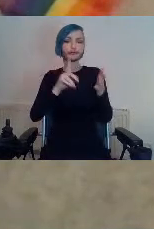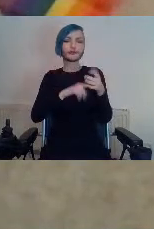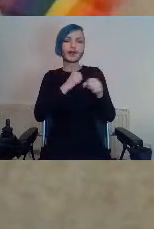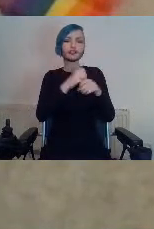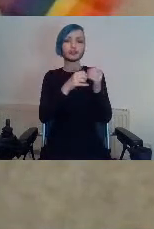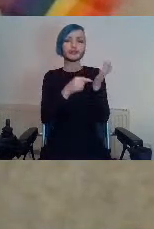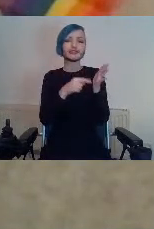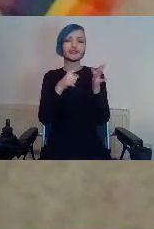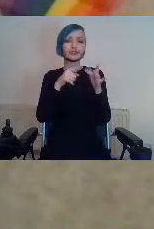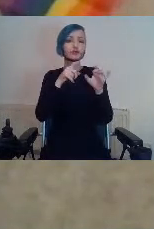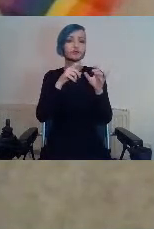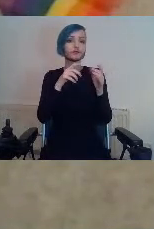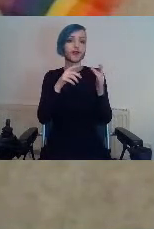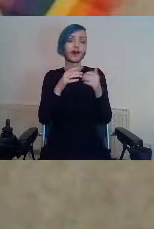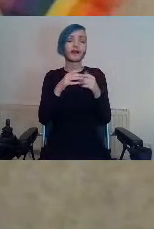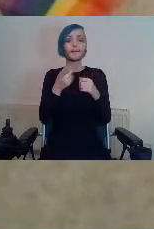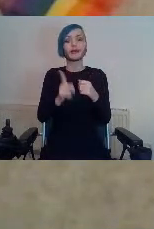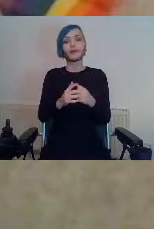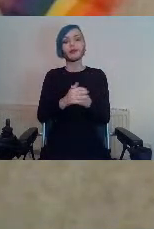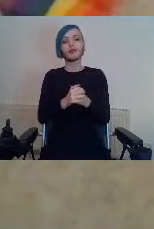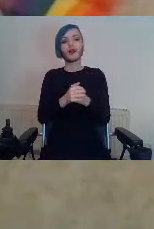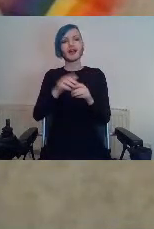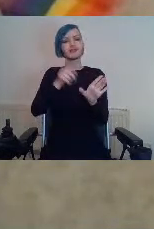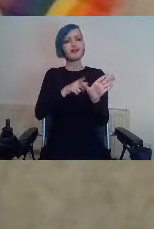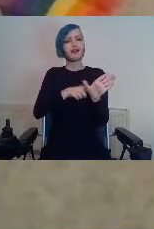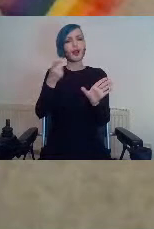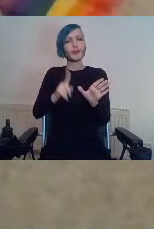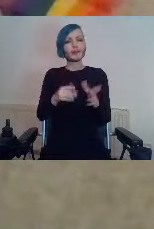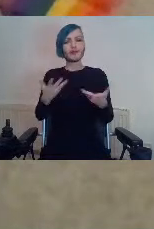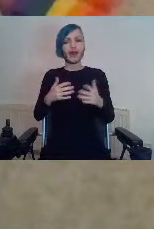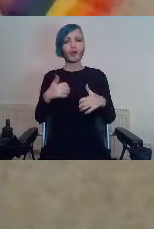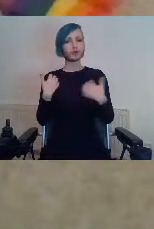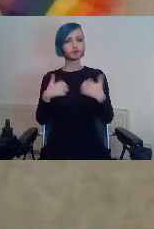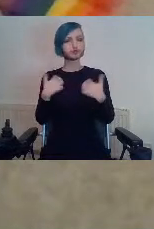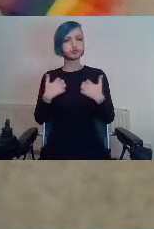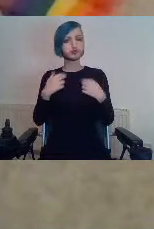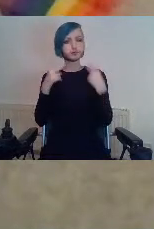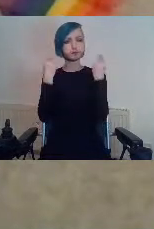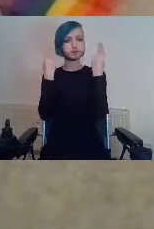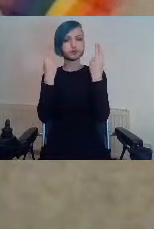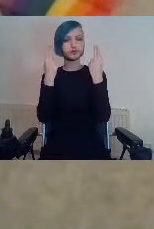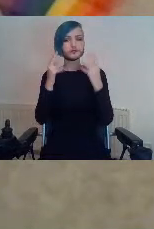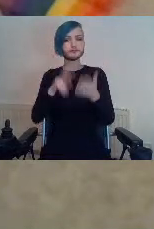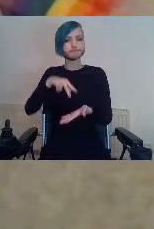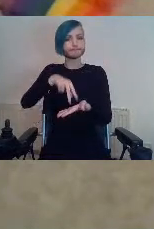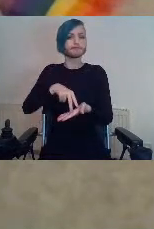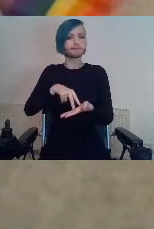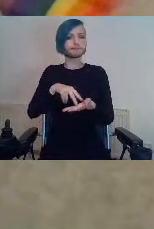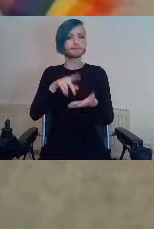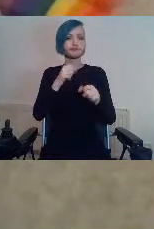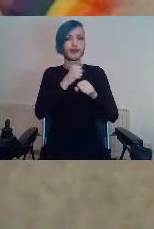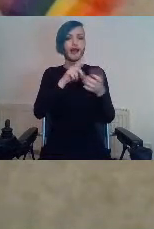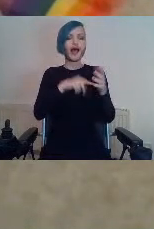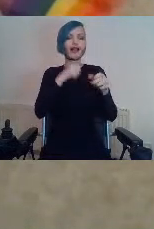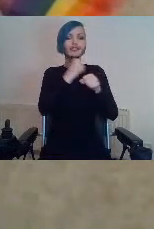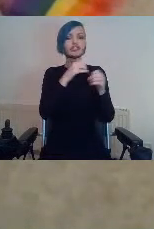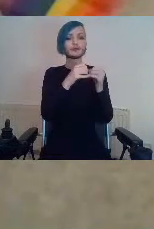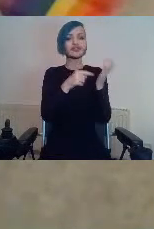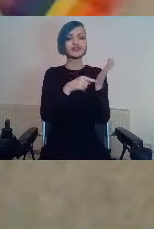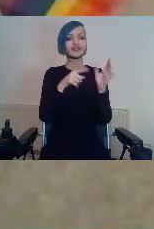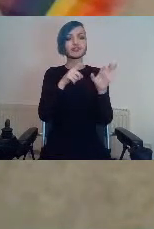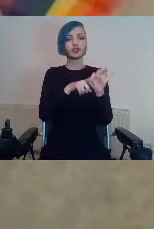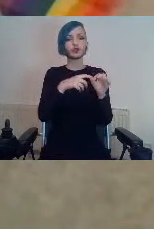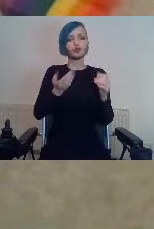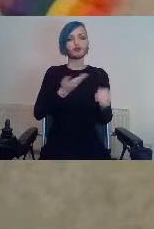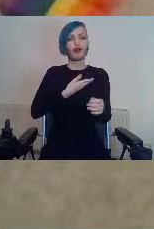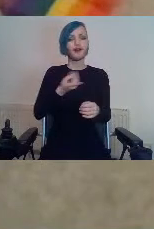people mobilized to fight for LGBTQI plus and women's rights. So I think that now we